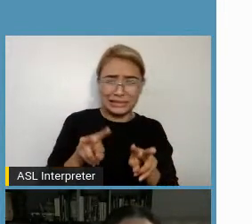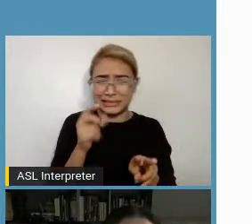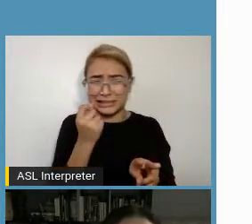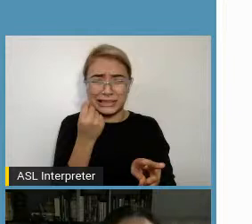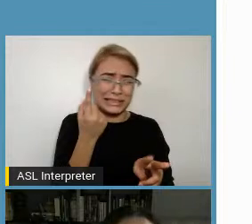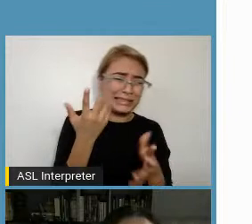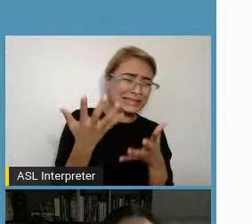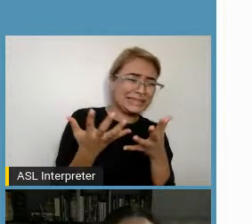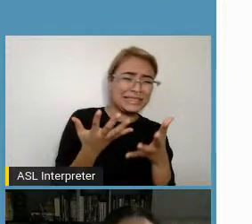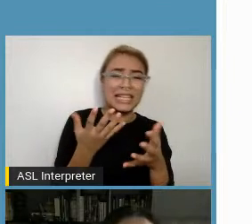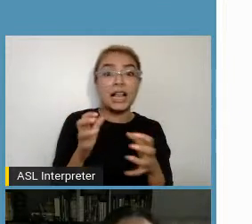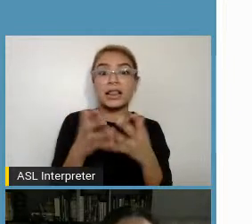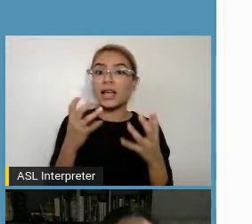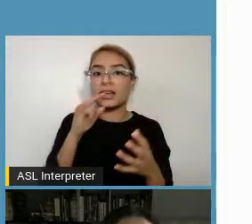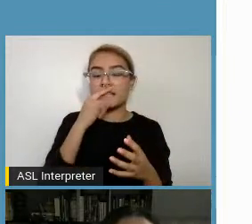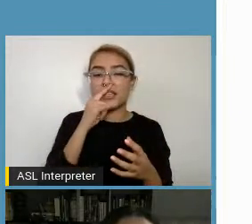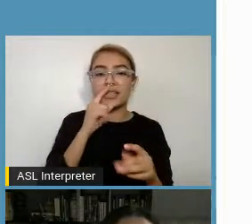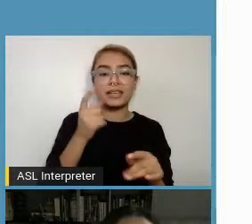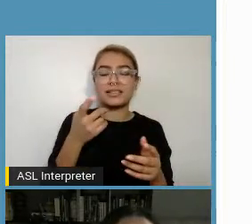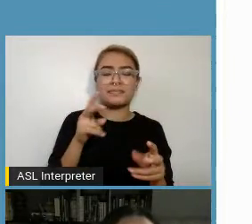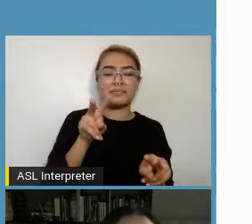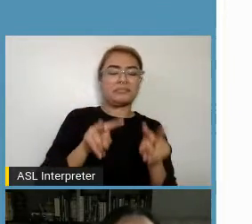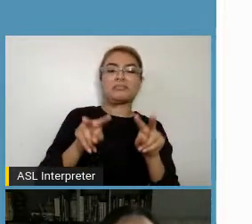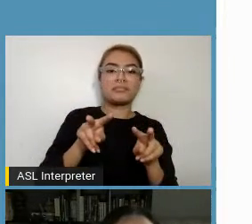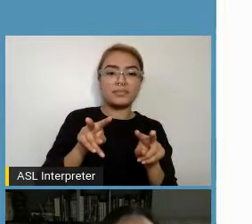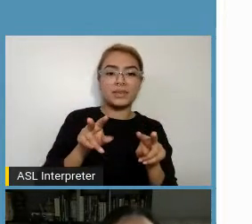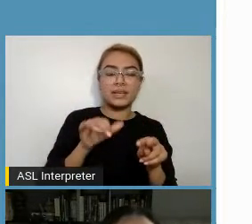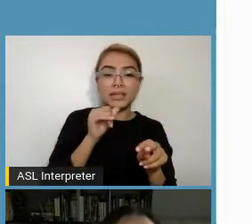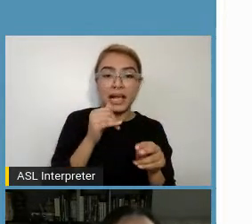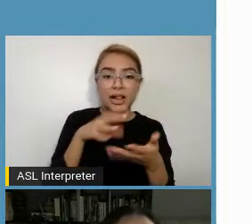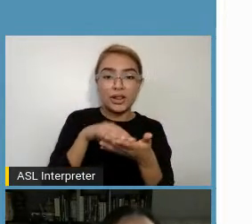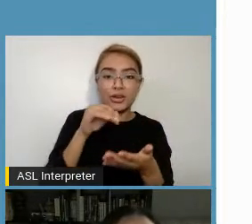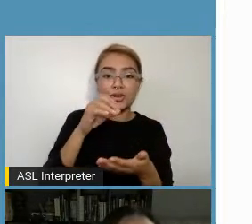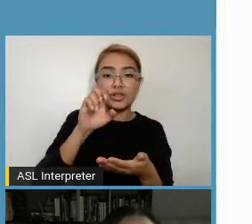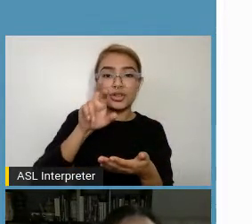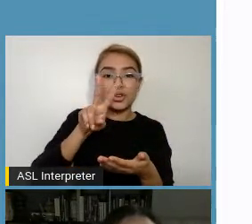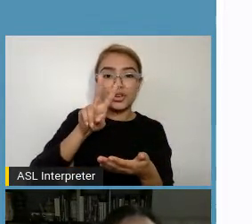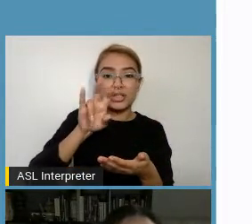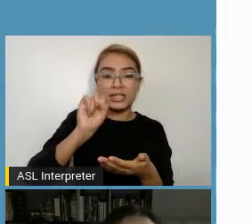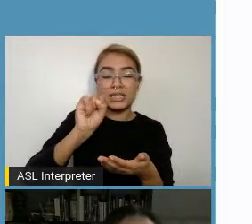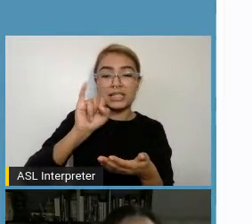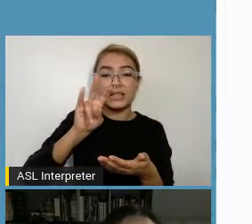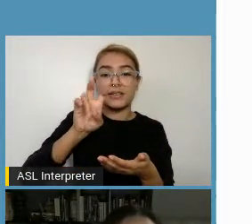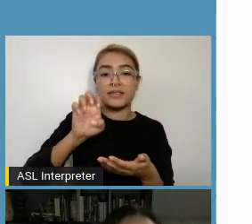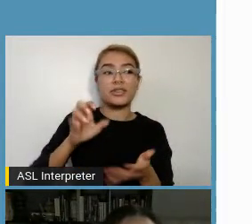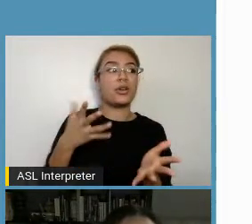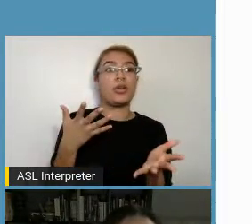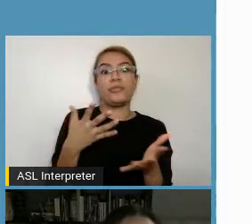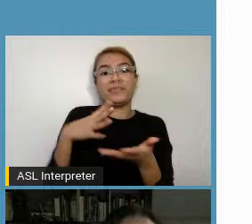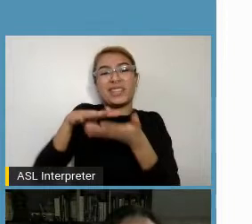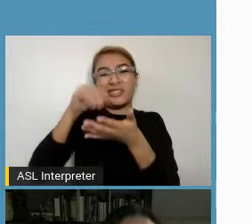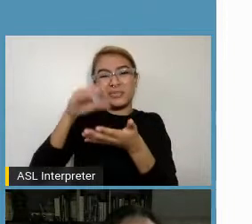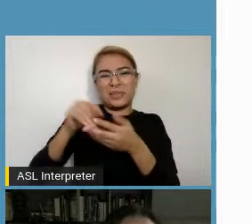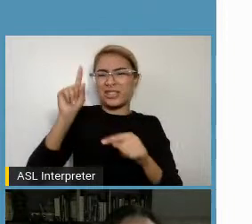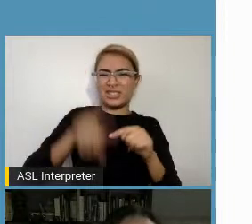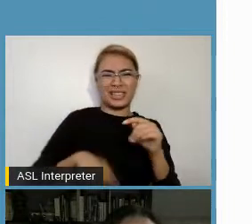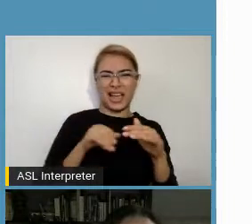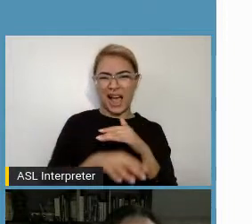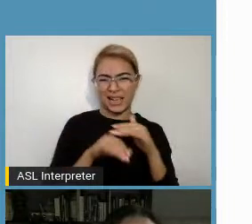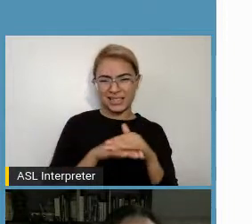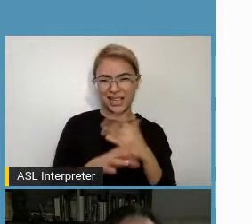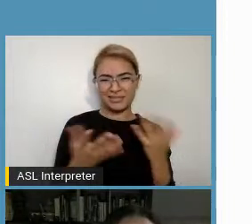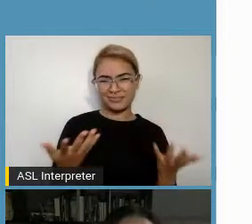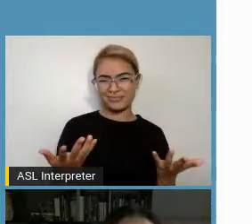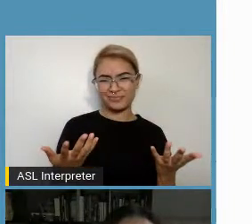kids that are coming through now haven't even learned cursive. So again, there's information that is not accessible. This